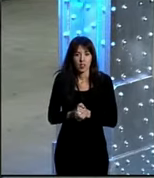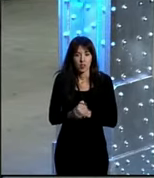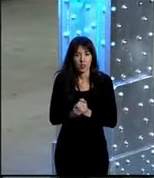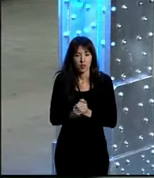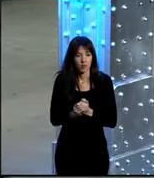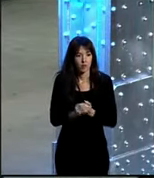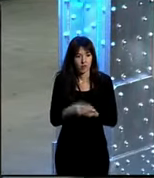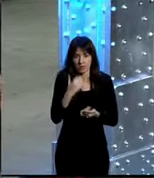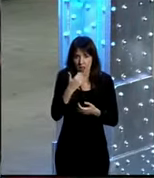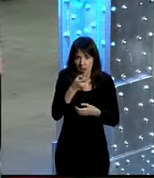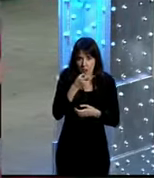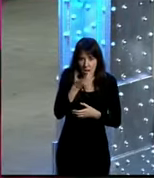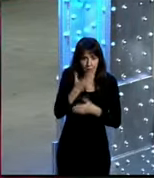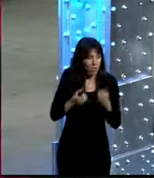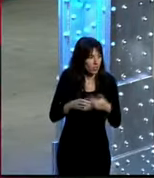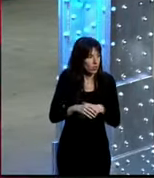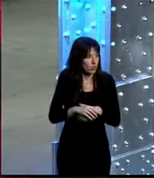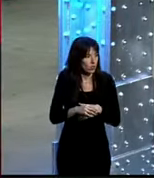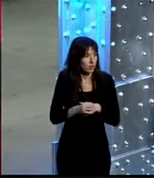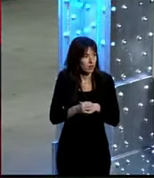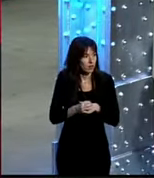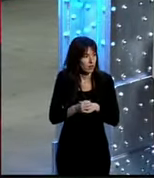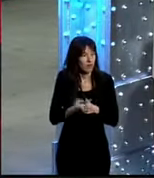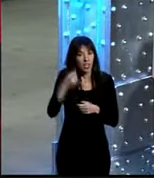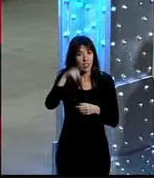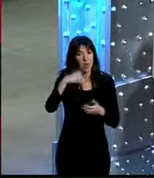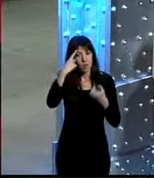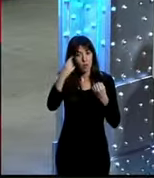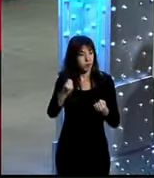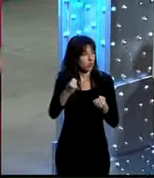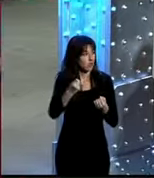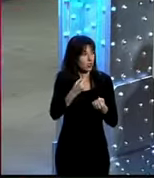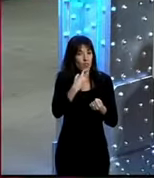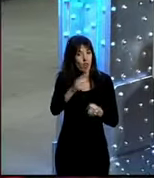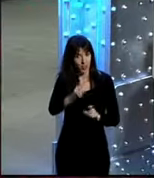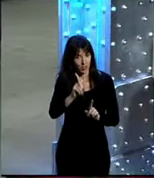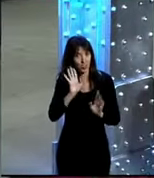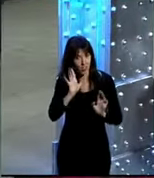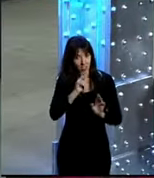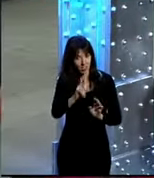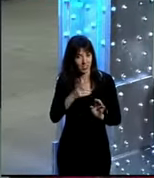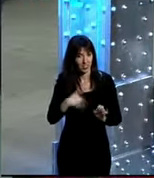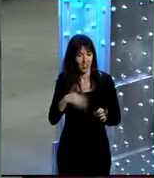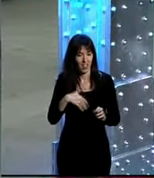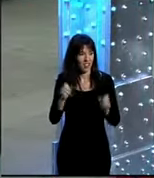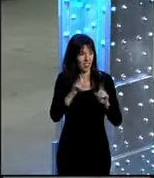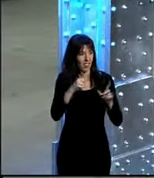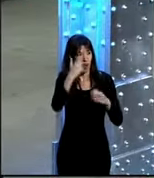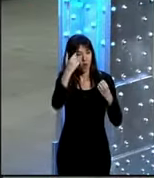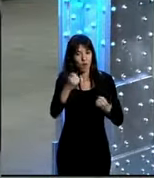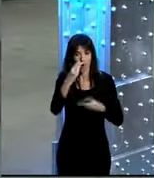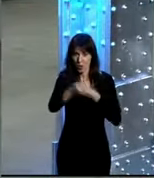No. I'm doing something wrong here. I'm also an expert in using